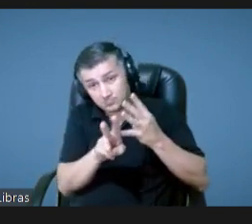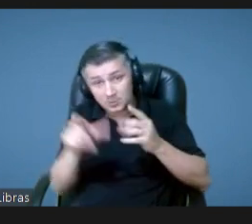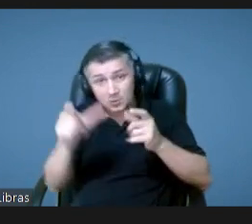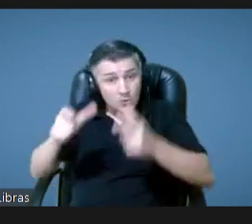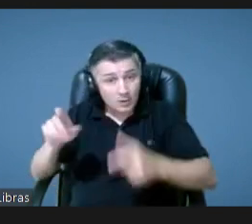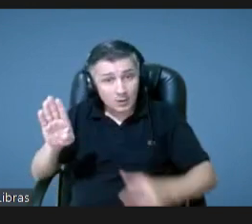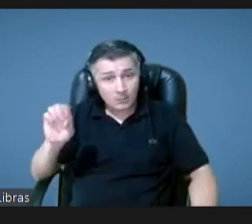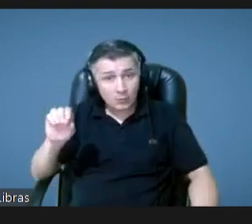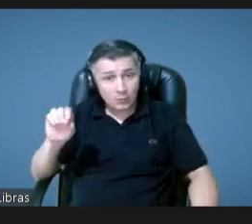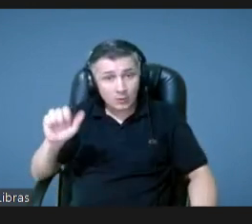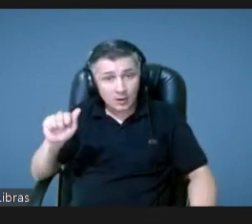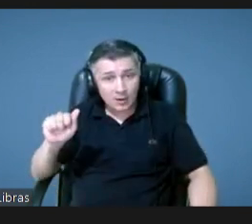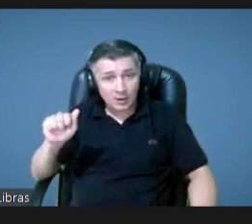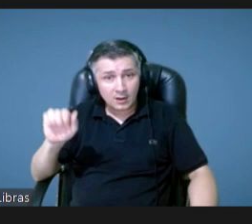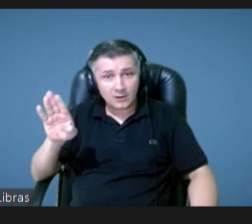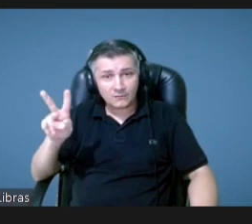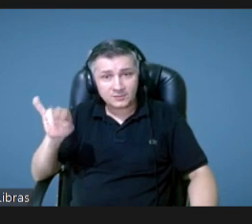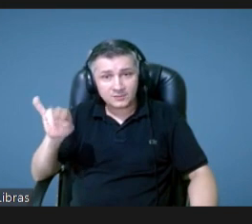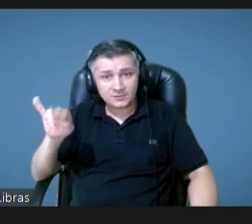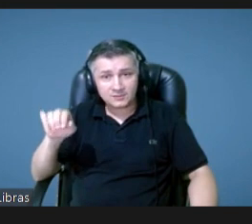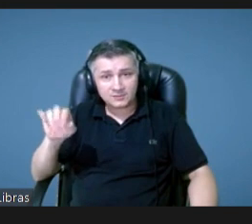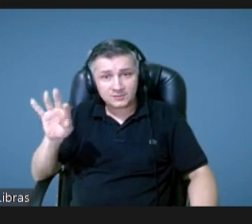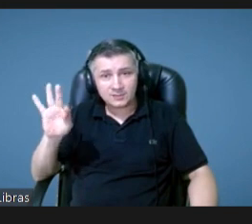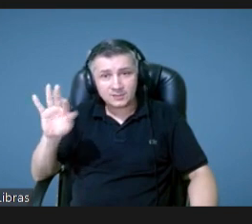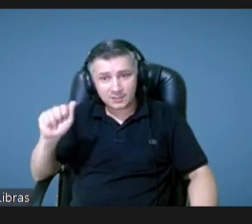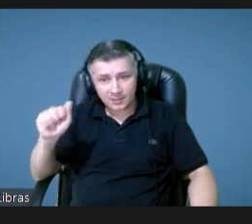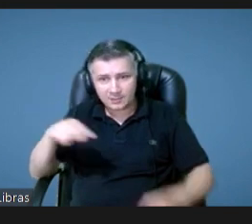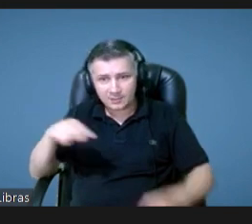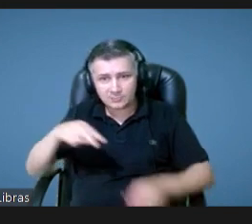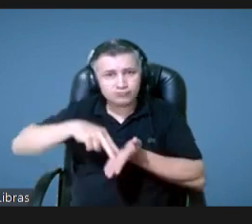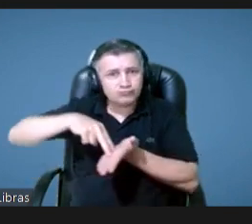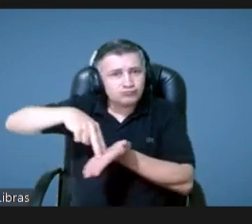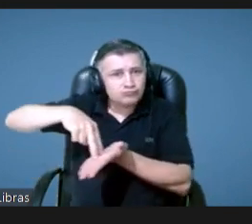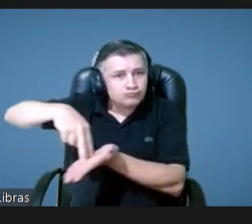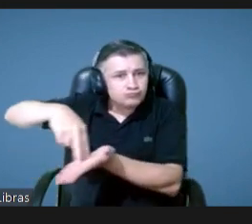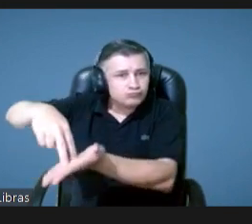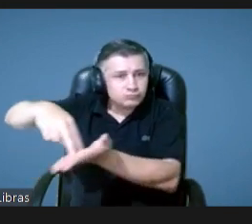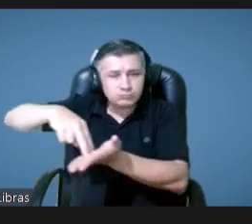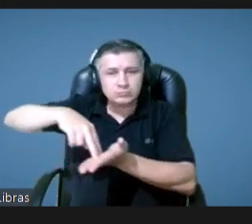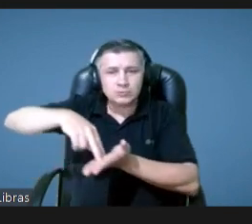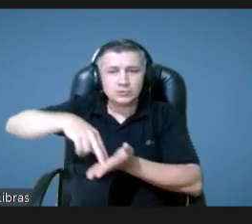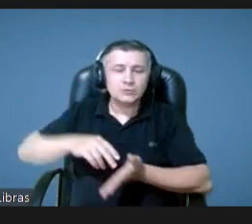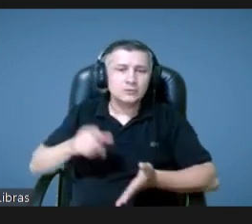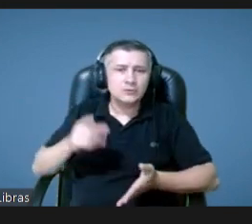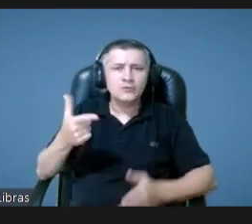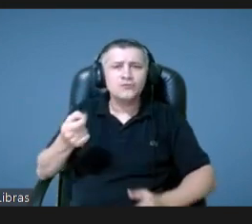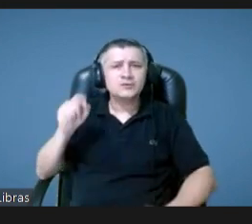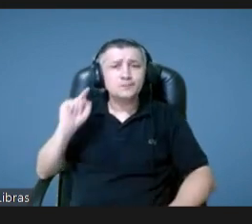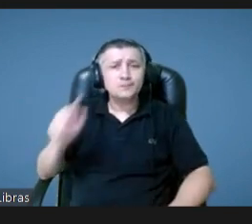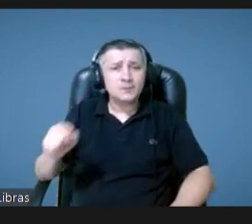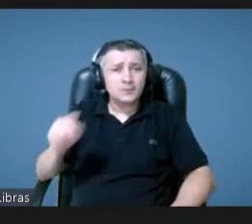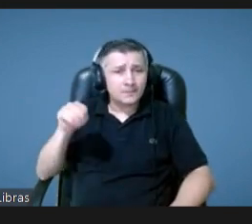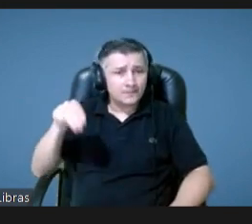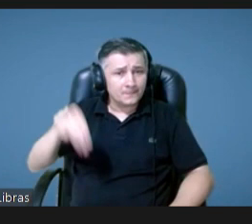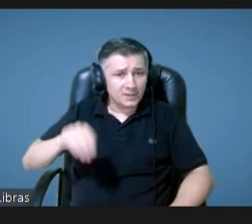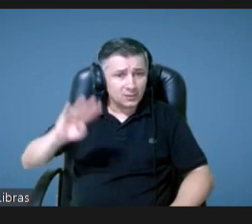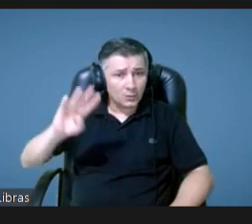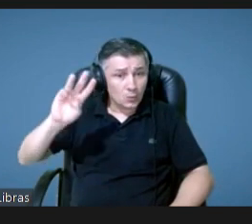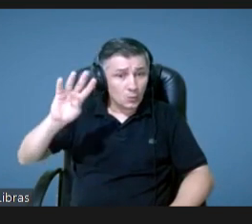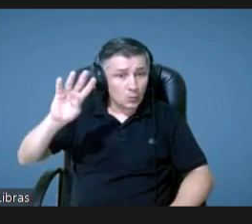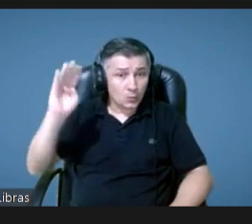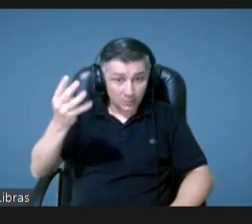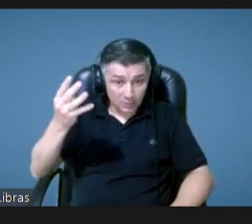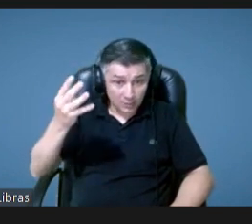start operating the Boa Vista Village Surf Club. Of the 20,000